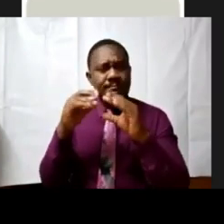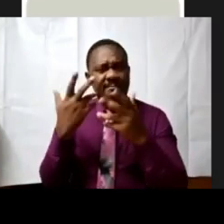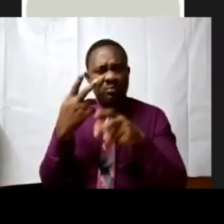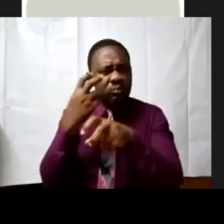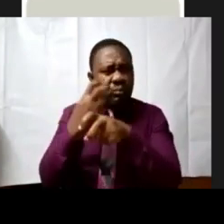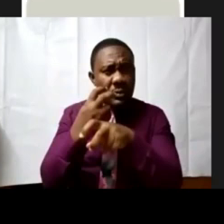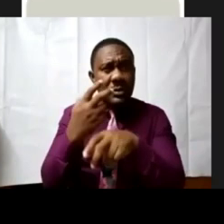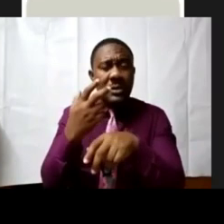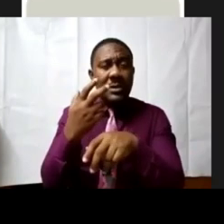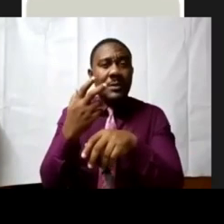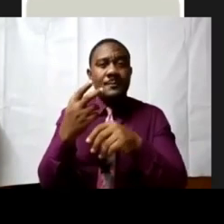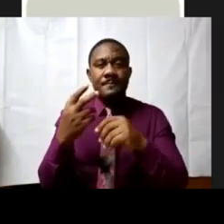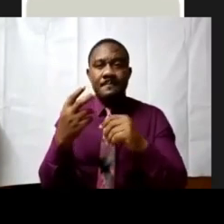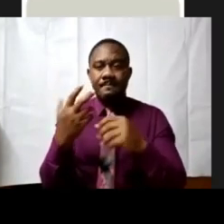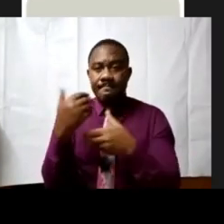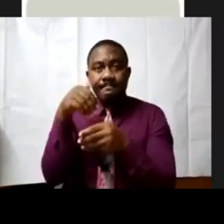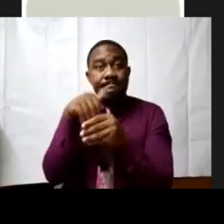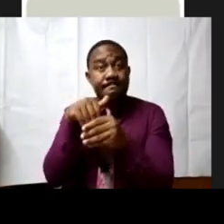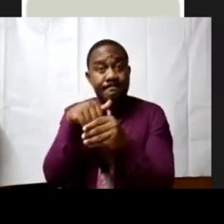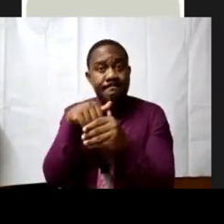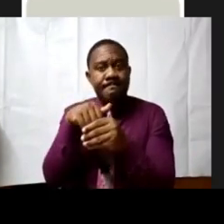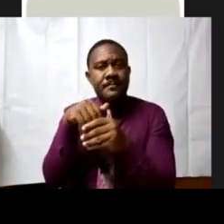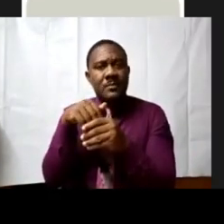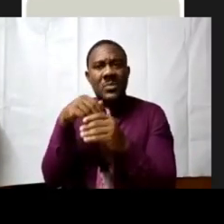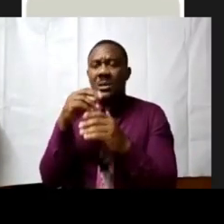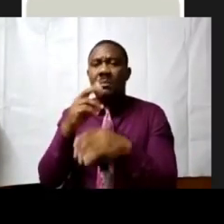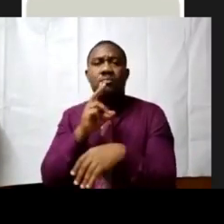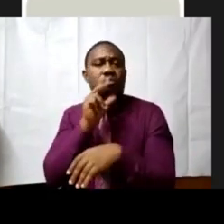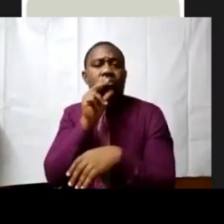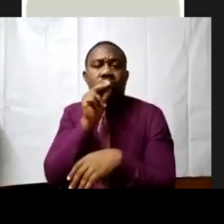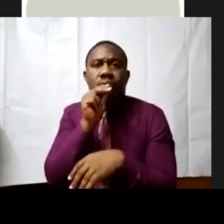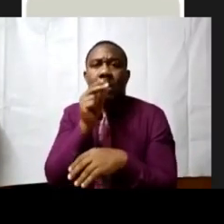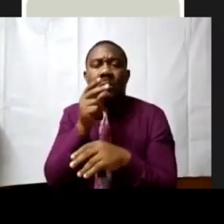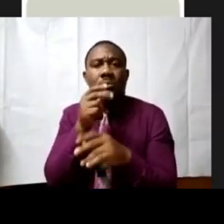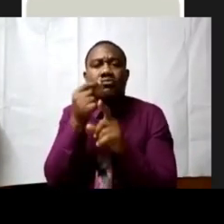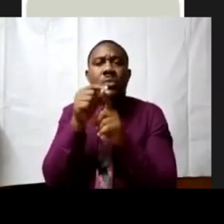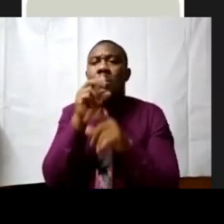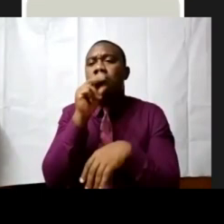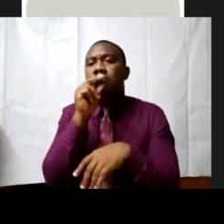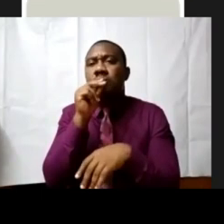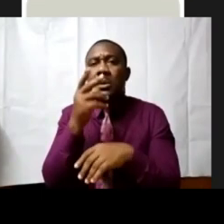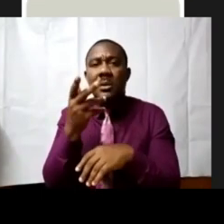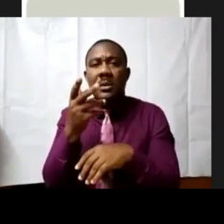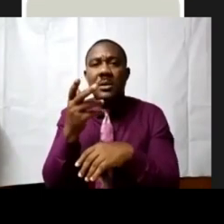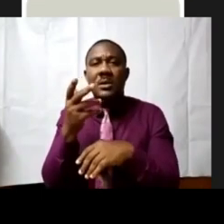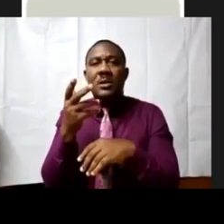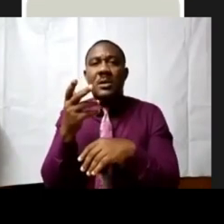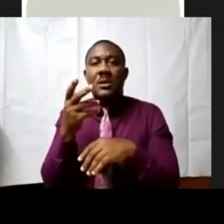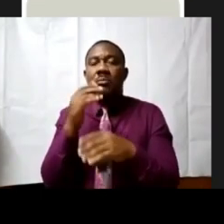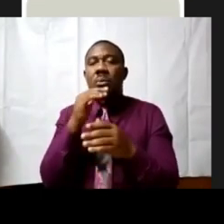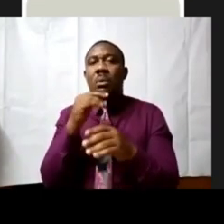that include an inability to speak words, speaking with echolalia or repetition of words